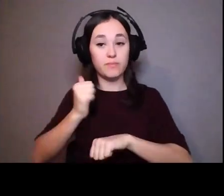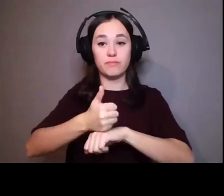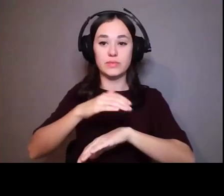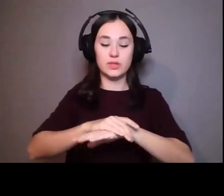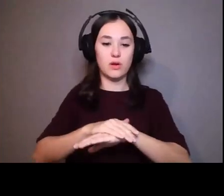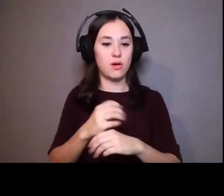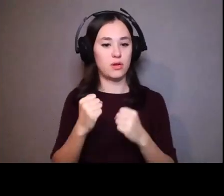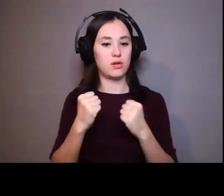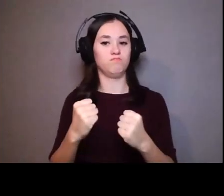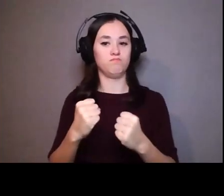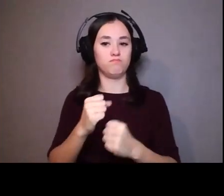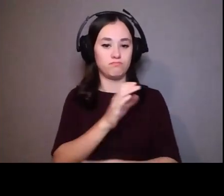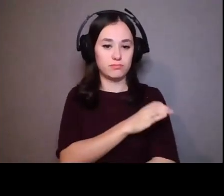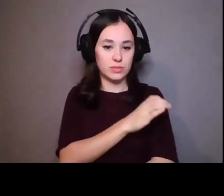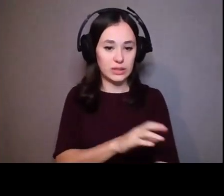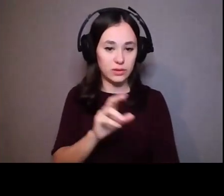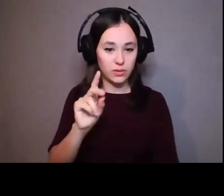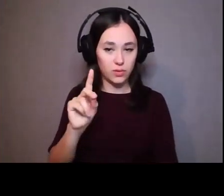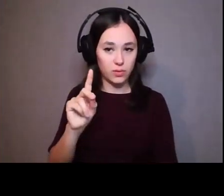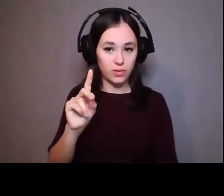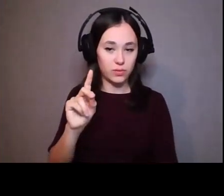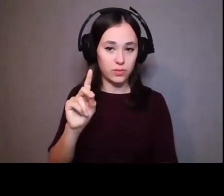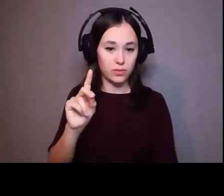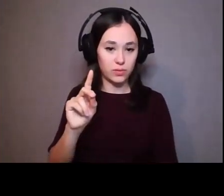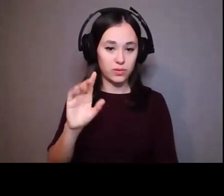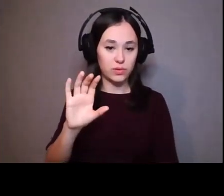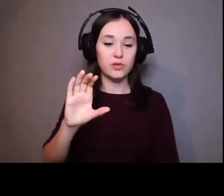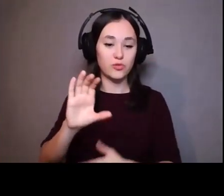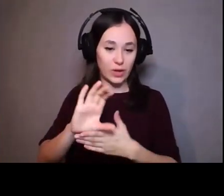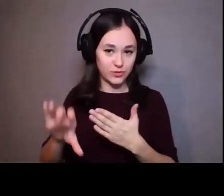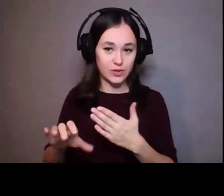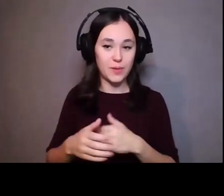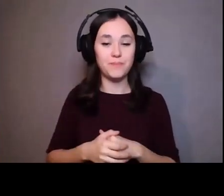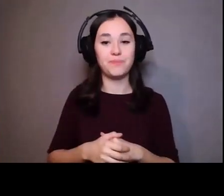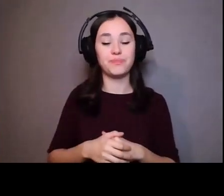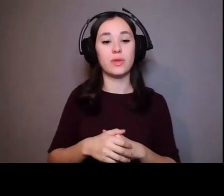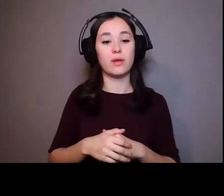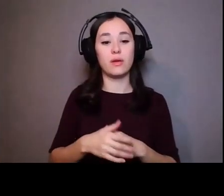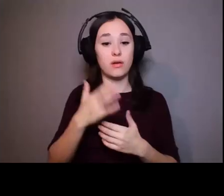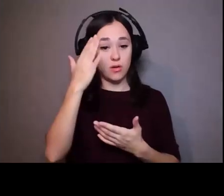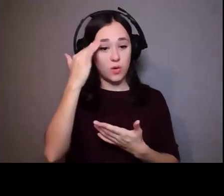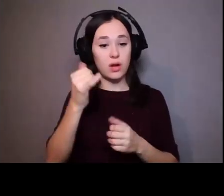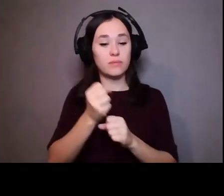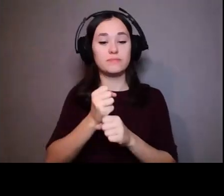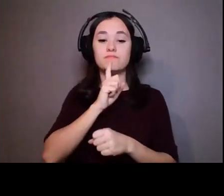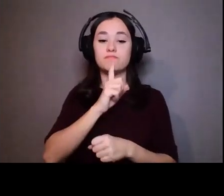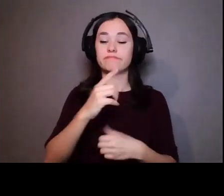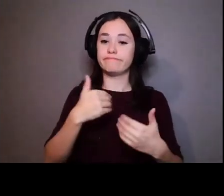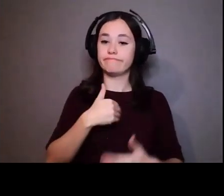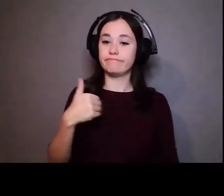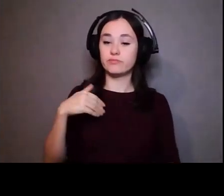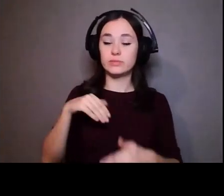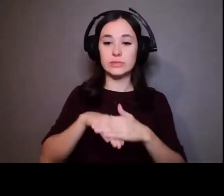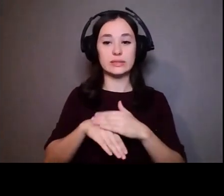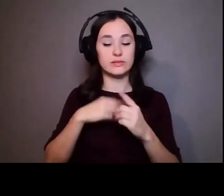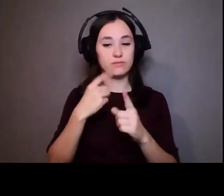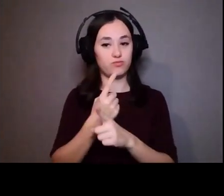Again, really to ensure that members are getting the right level of service that's most clinically appropriate for their needs.